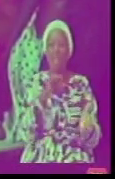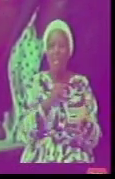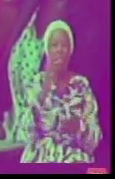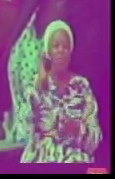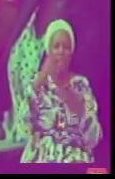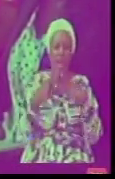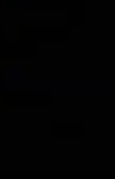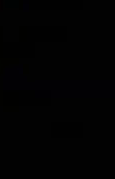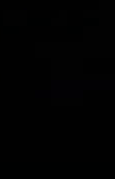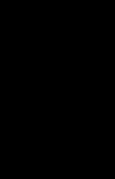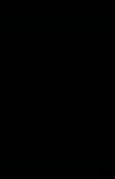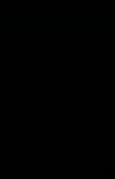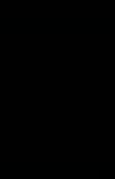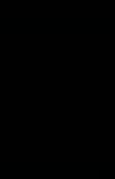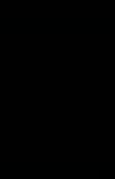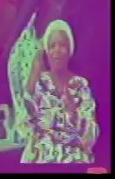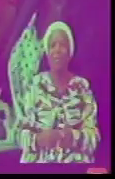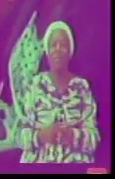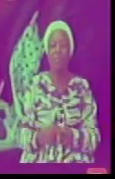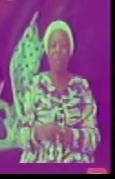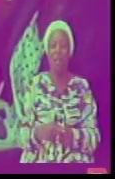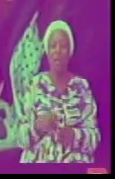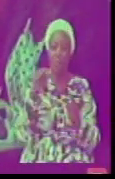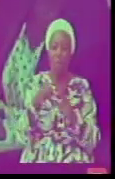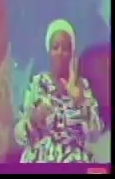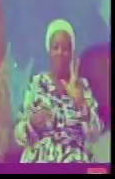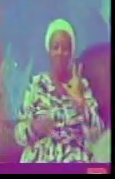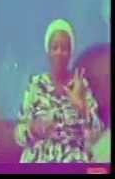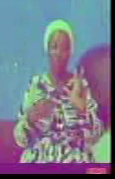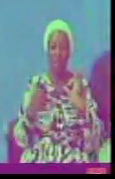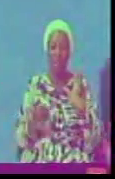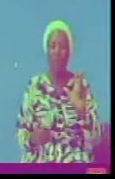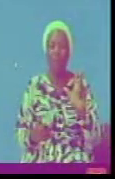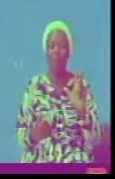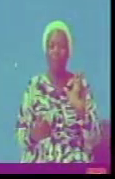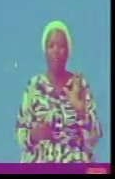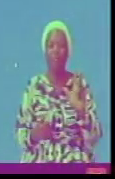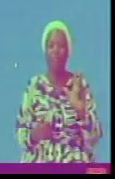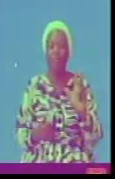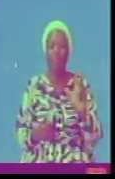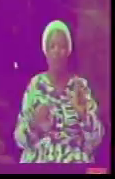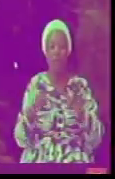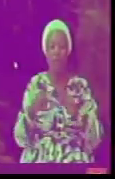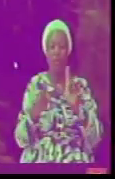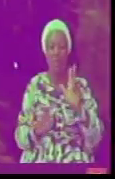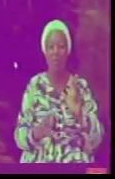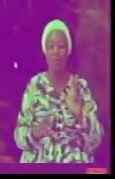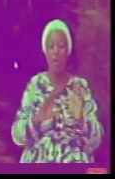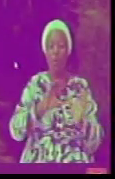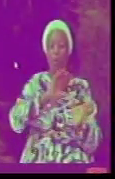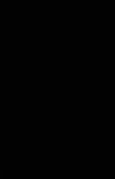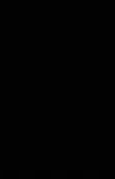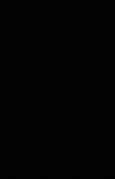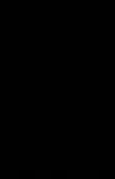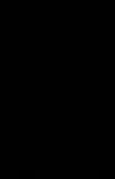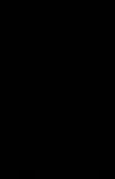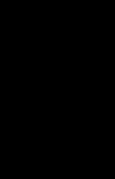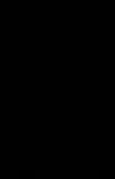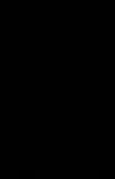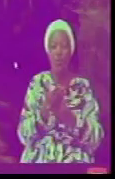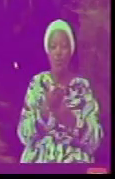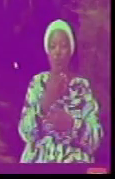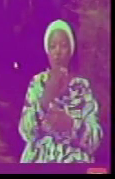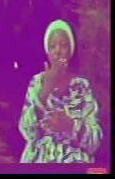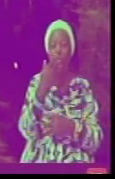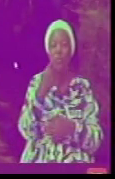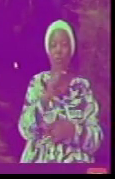Lord, I believe. It will happen in Jesus' name. I come to point number three now, and